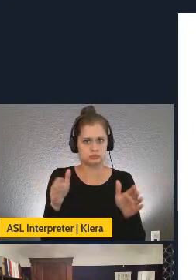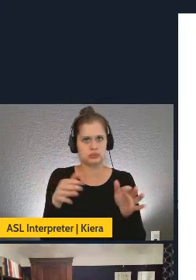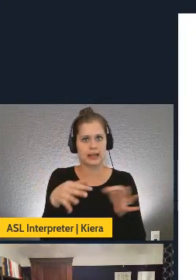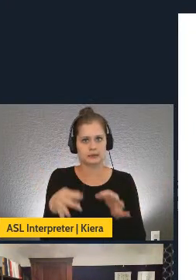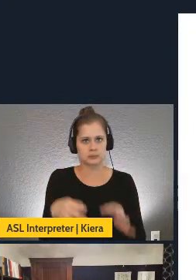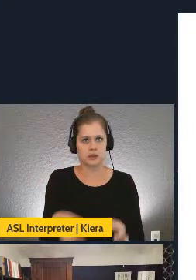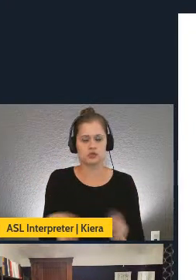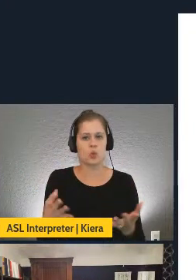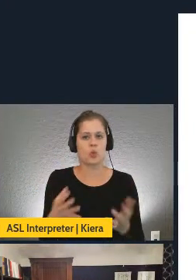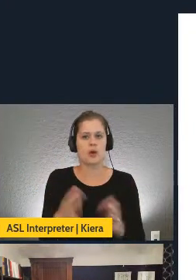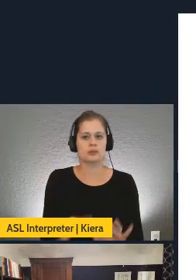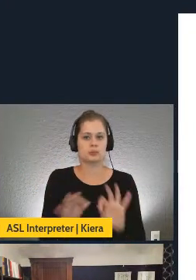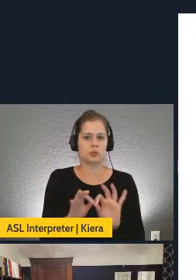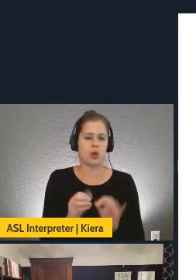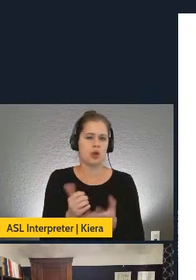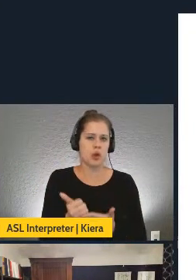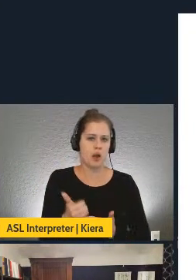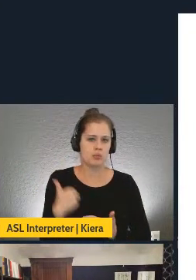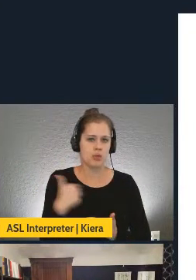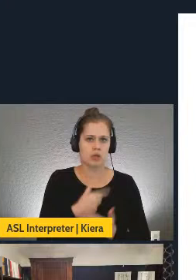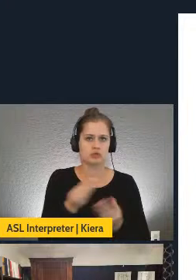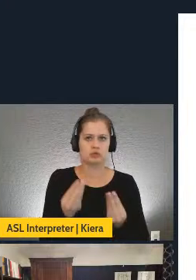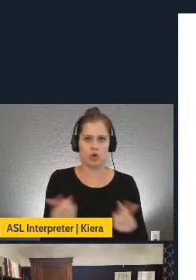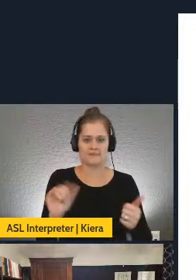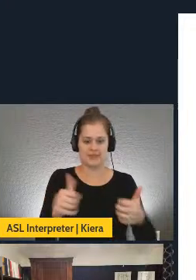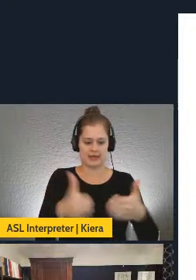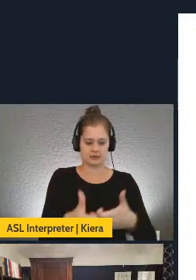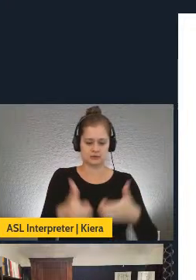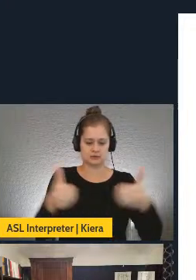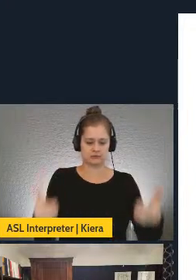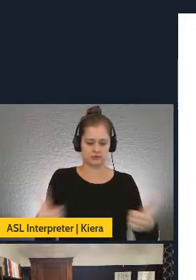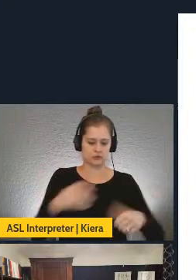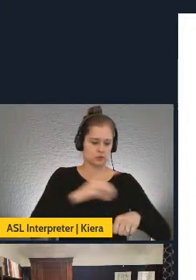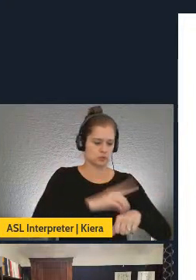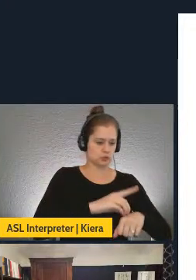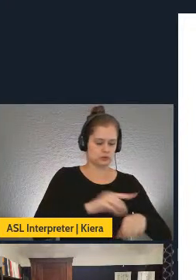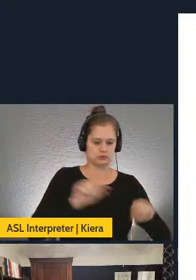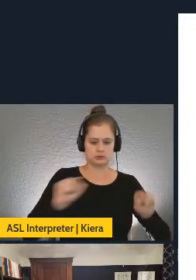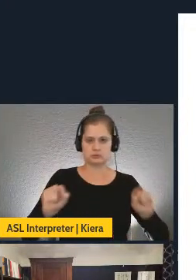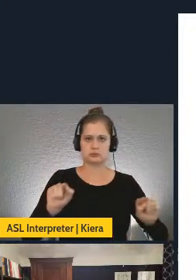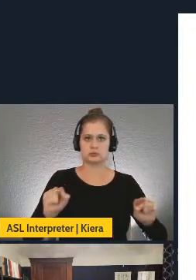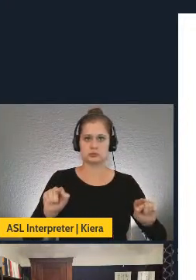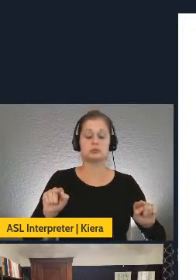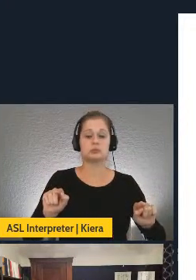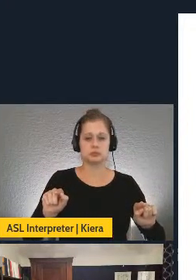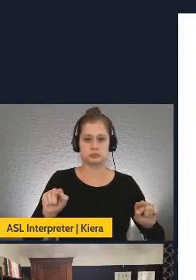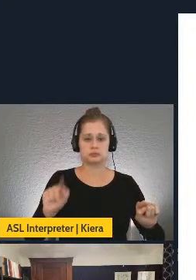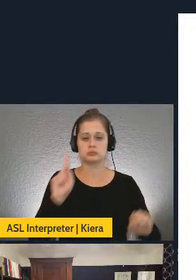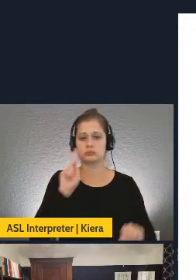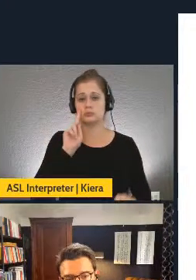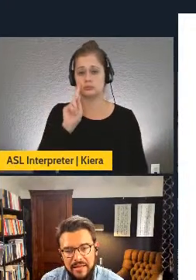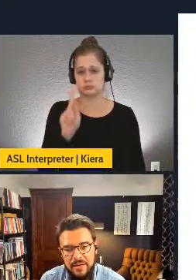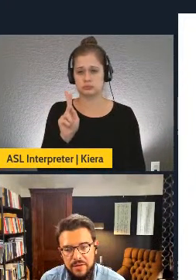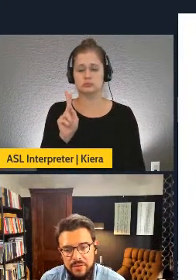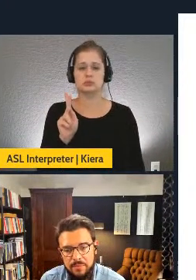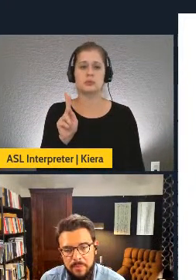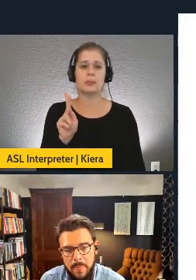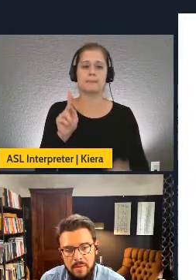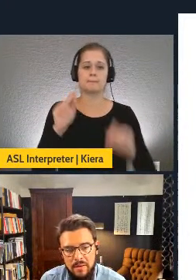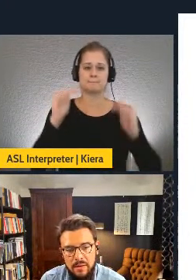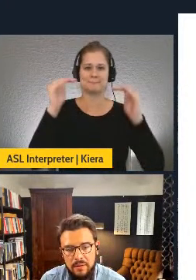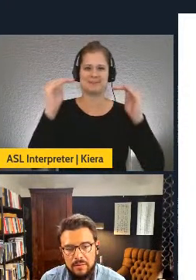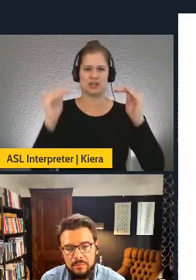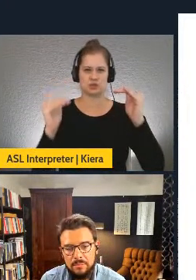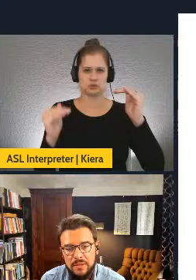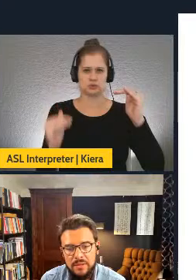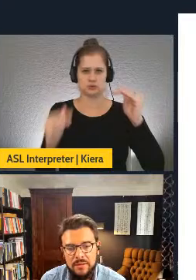us solve the segregation of duties. So you see here we have various layers